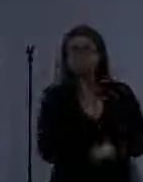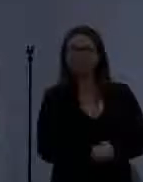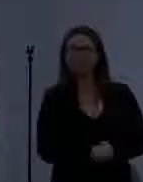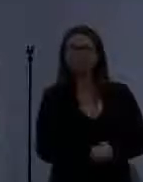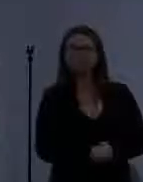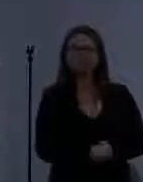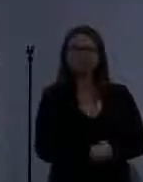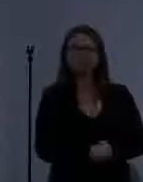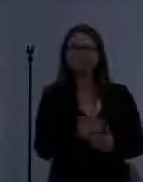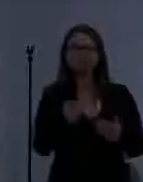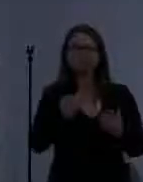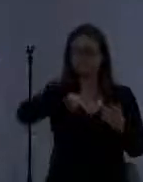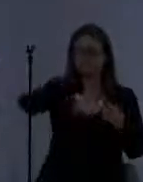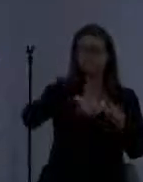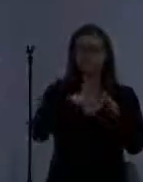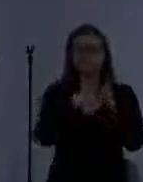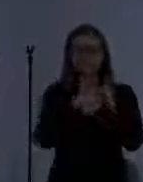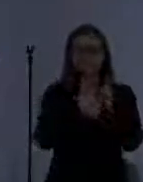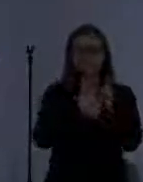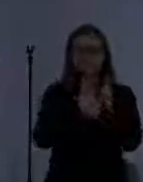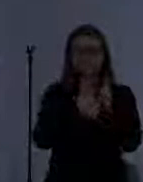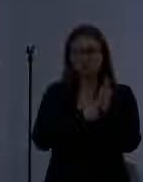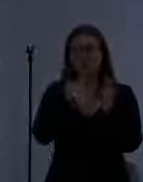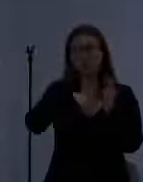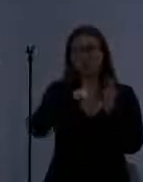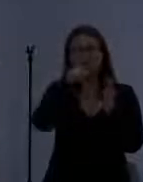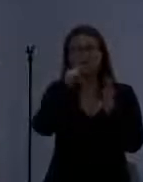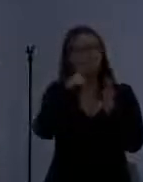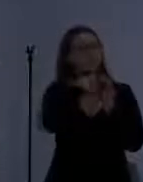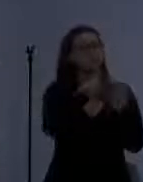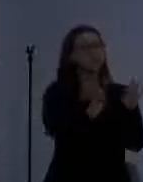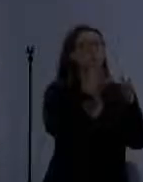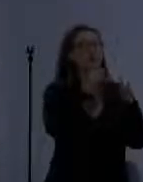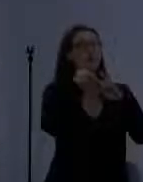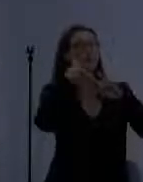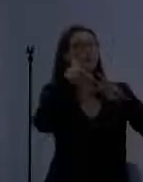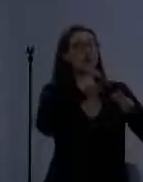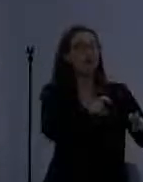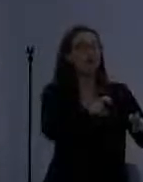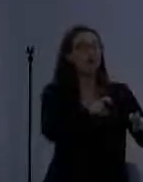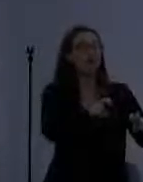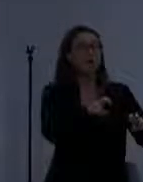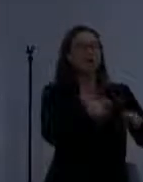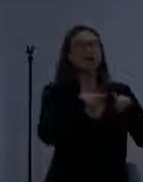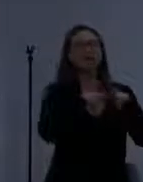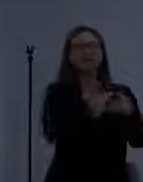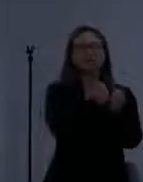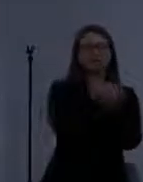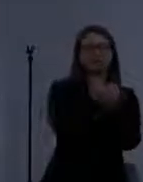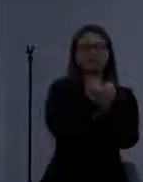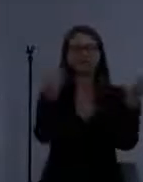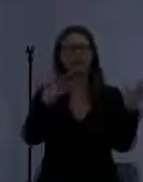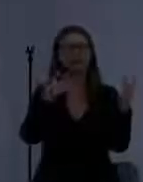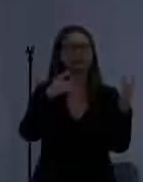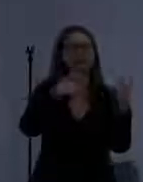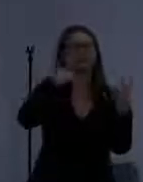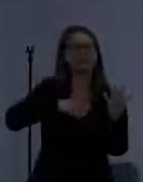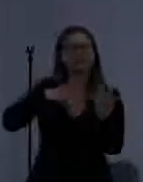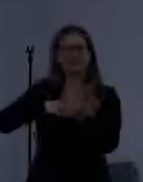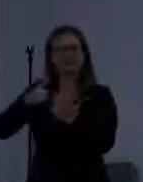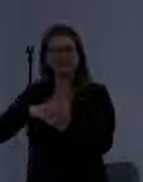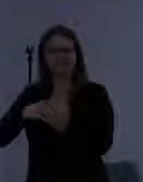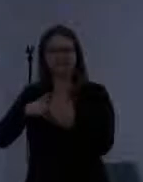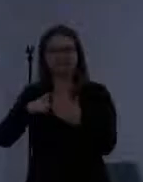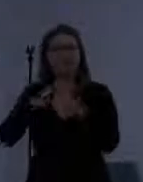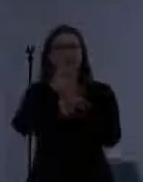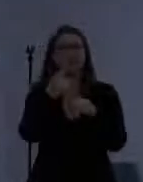As a commission, we can investigate a provider based on a whole range of factors. It's not just about if it's only when a